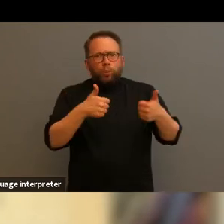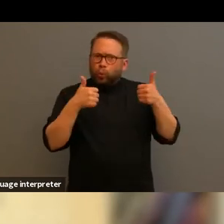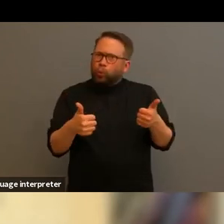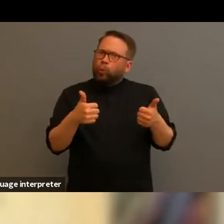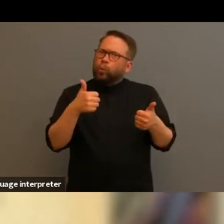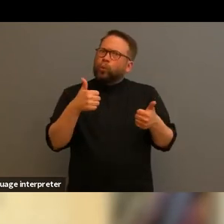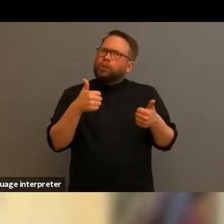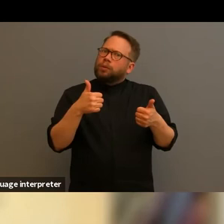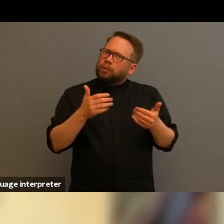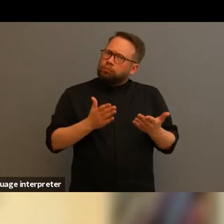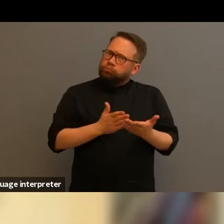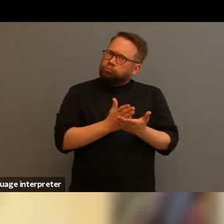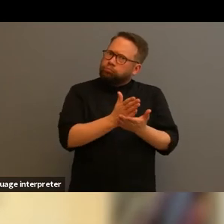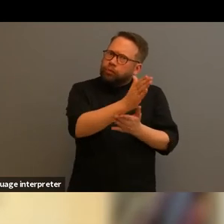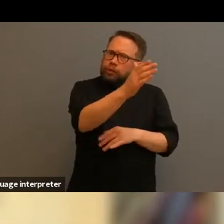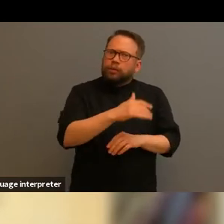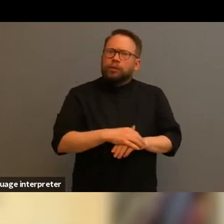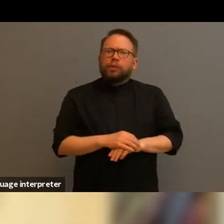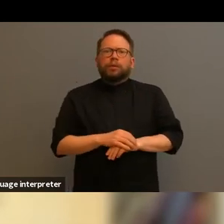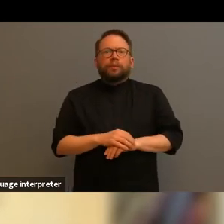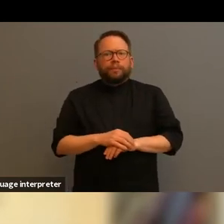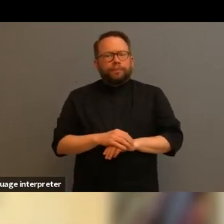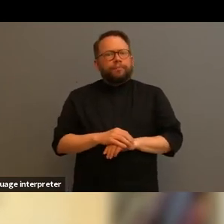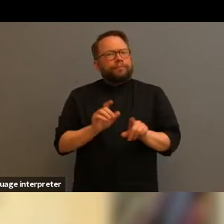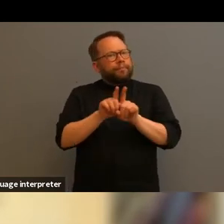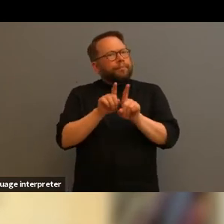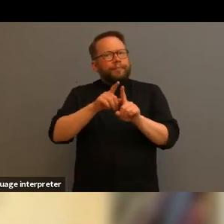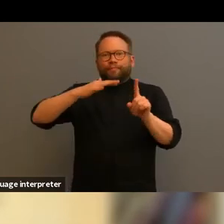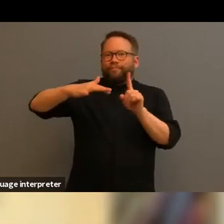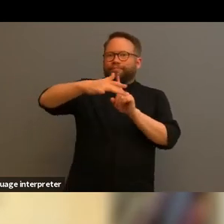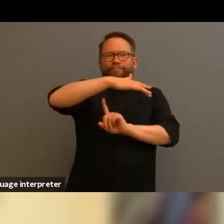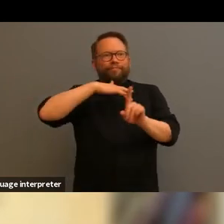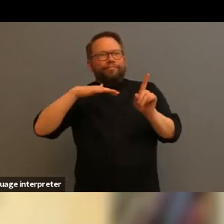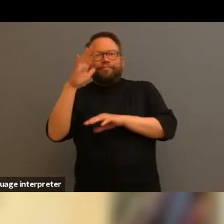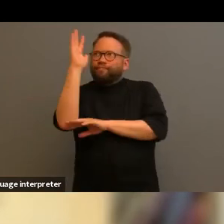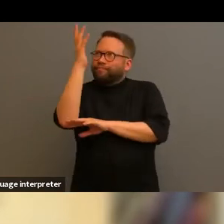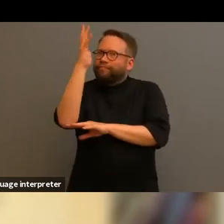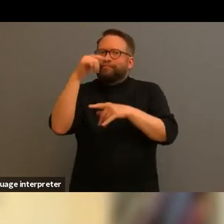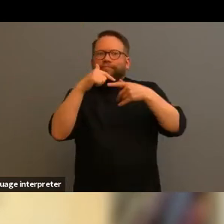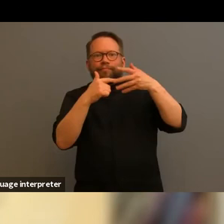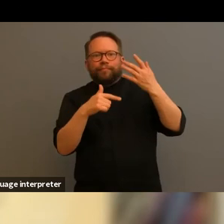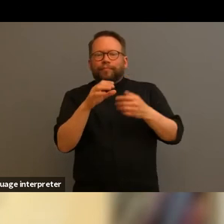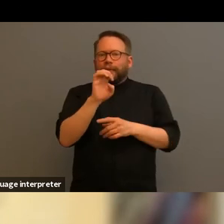about ecological sustainability, but as you are pointing out, it's also a key thing to